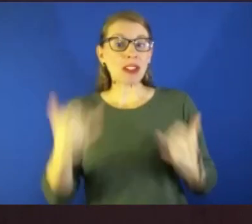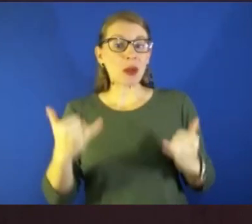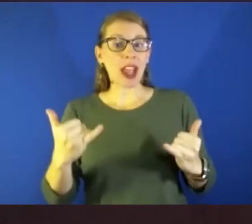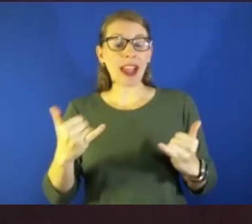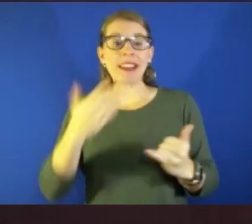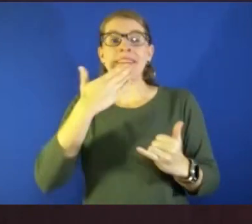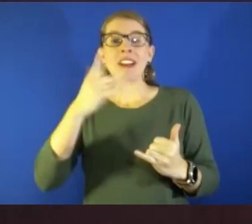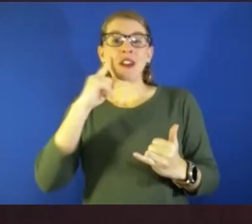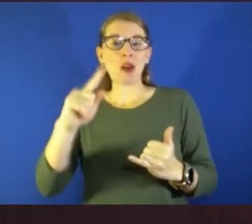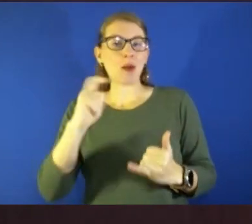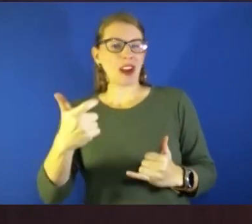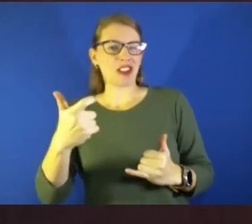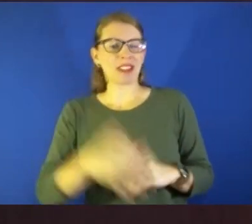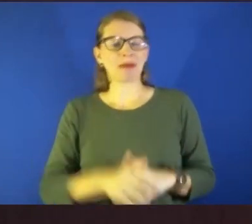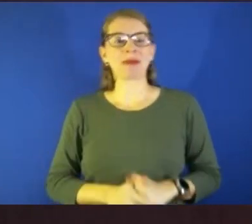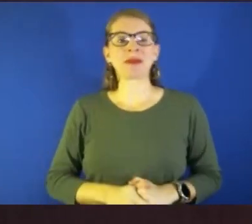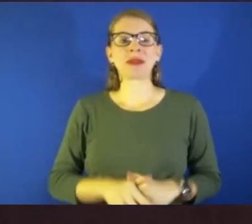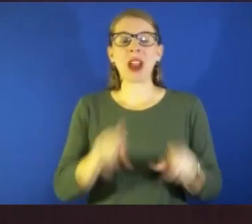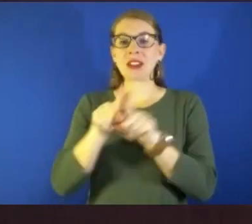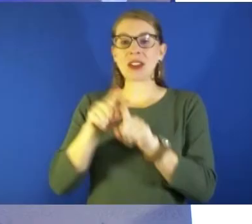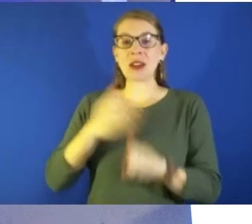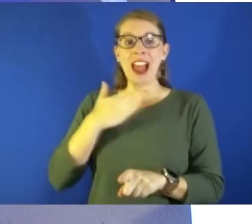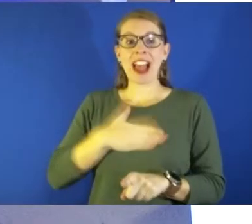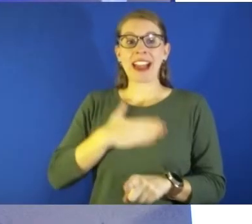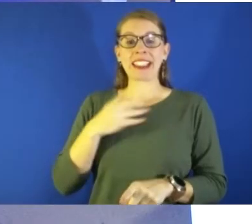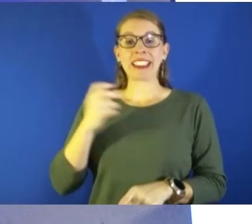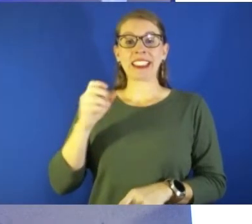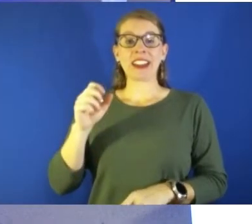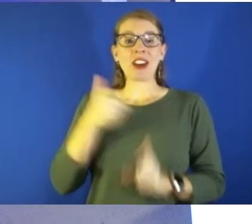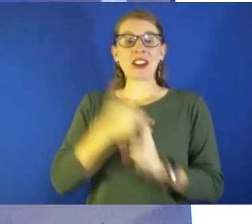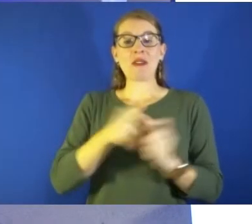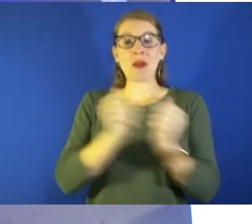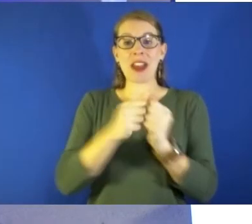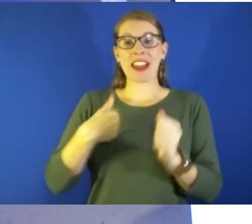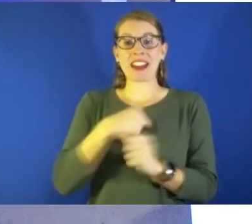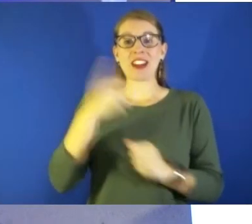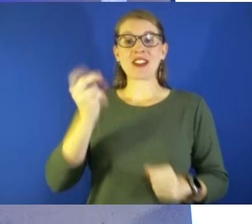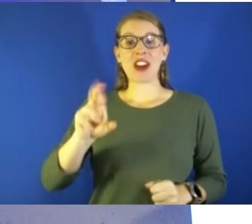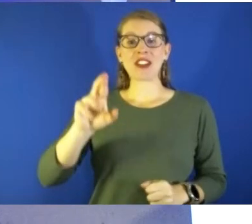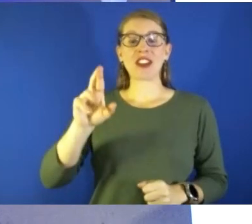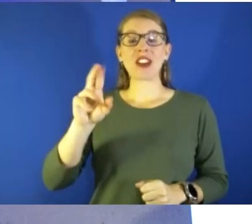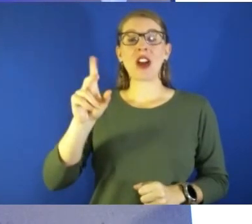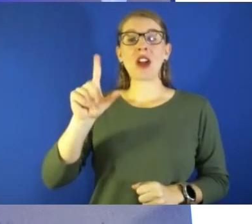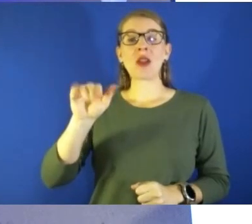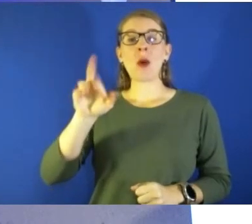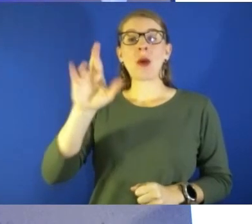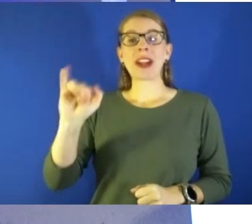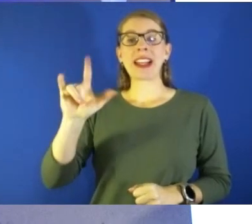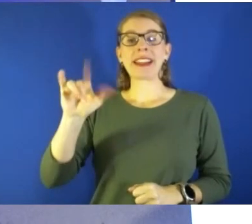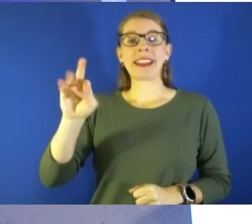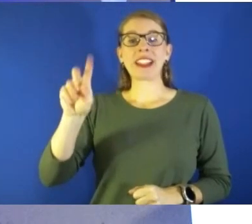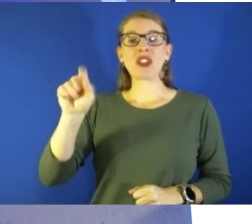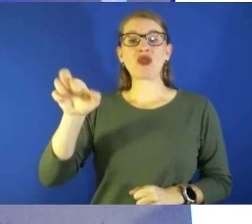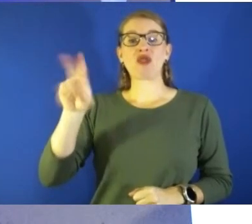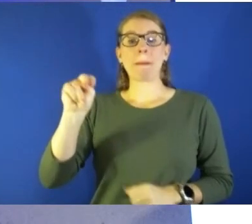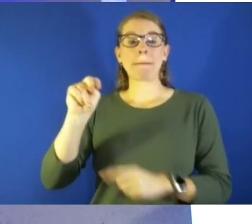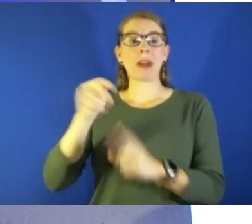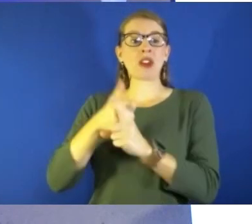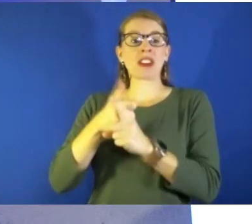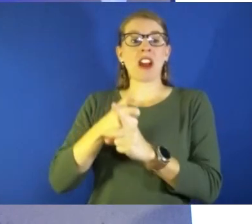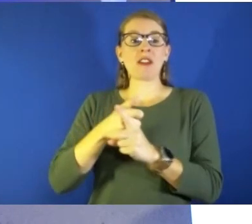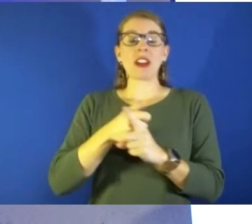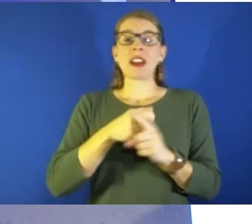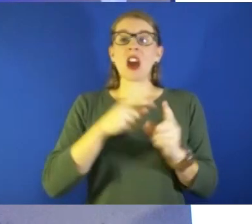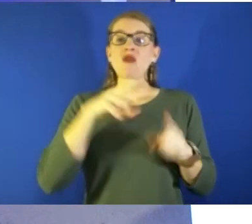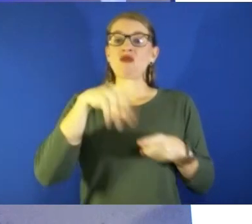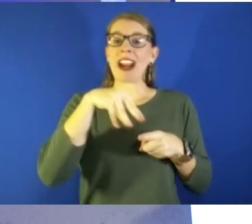with us. Also glad she is with us is Dr. Lori Lindstrom. She is a radiation oncologist here at the health system. She's going to kind of sit here